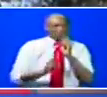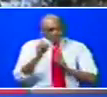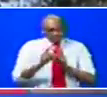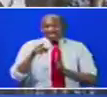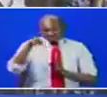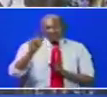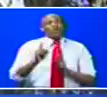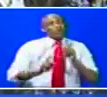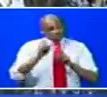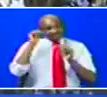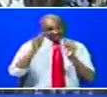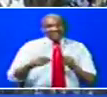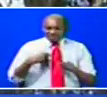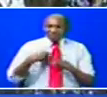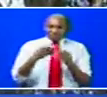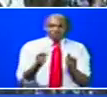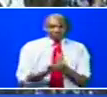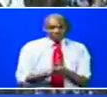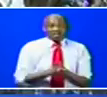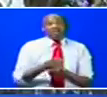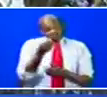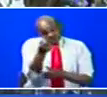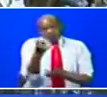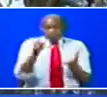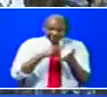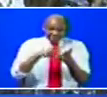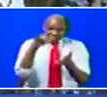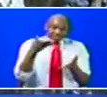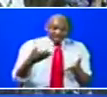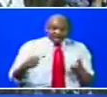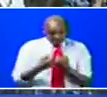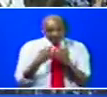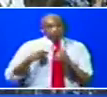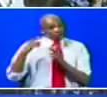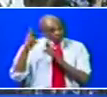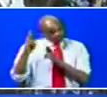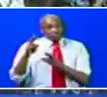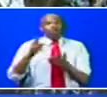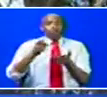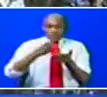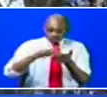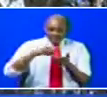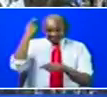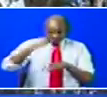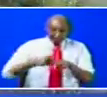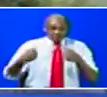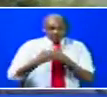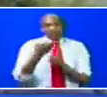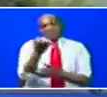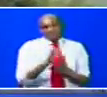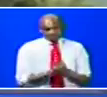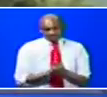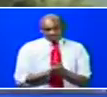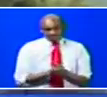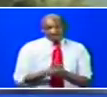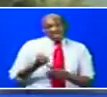a spirited fight. This year, we did a few mistakes here and there, which we are hoping to correct the next time we play. The ladies